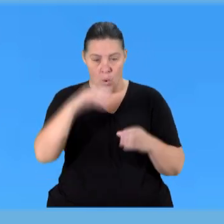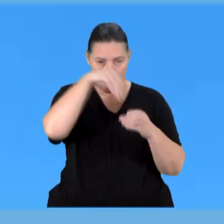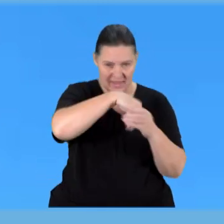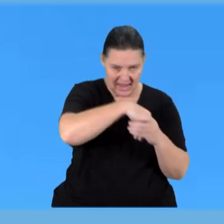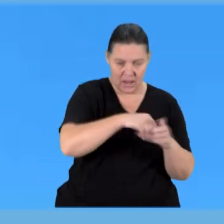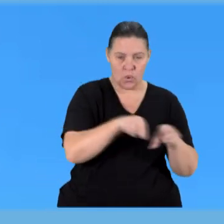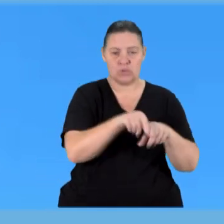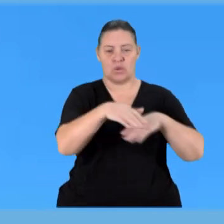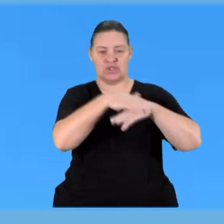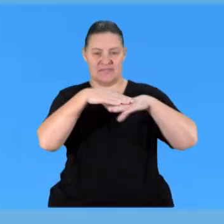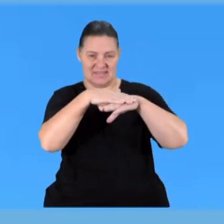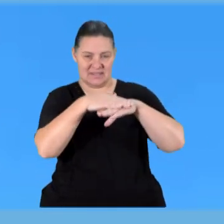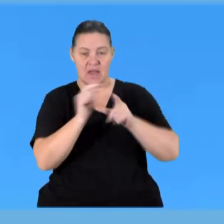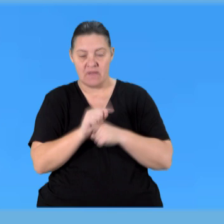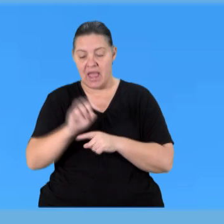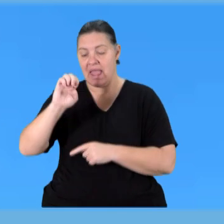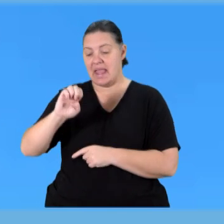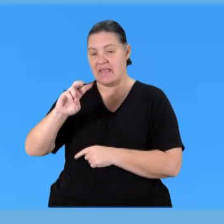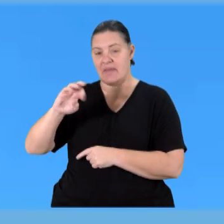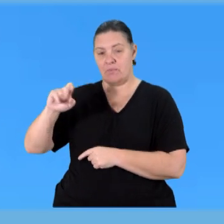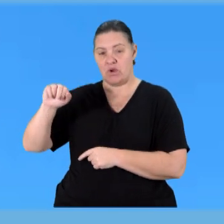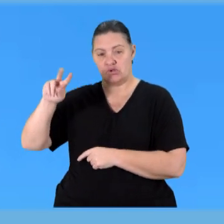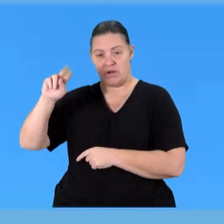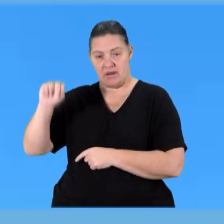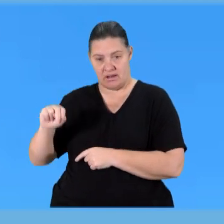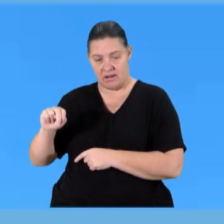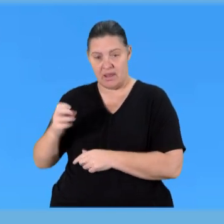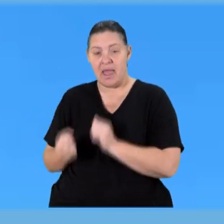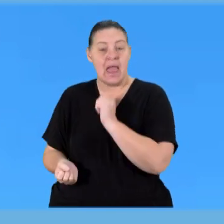surface of the liquid. Whereas evaporation